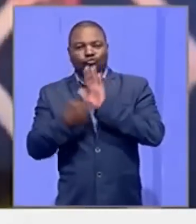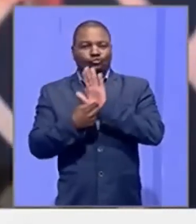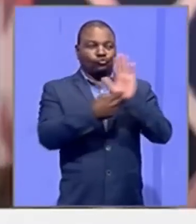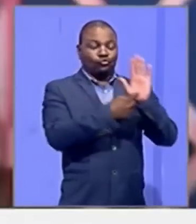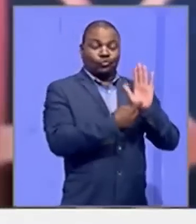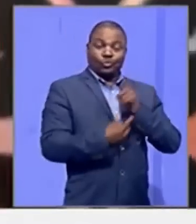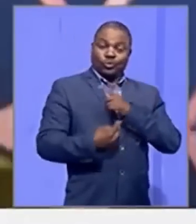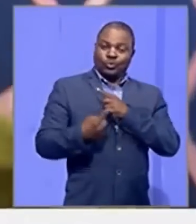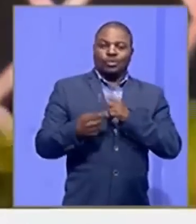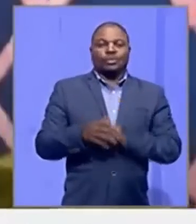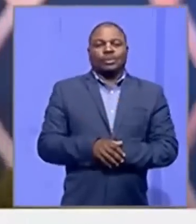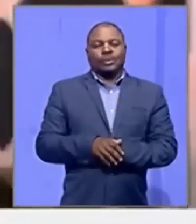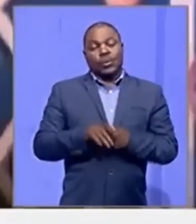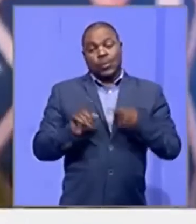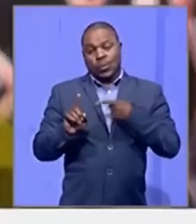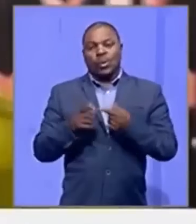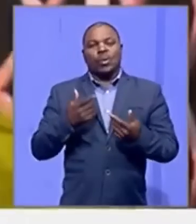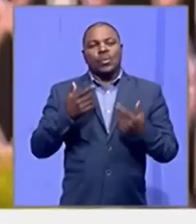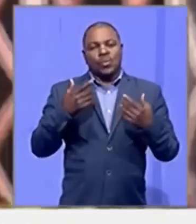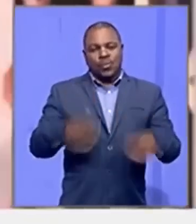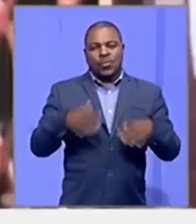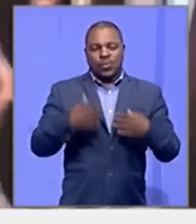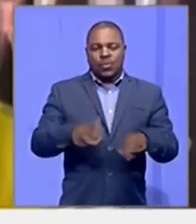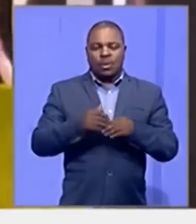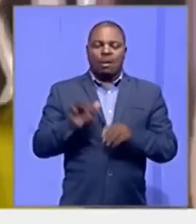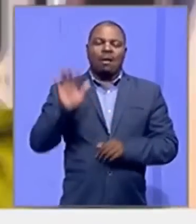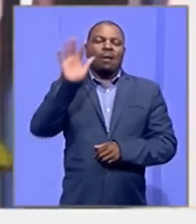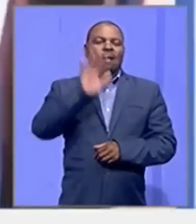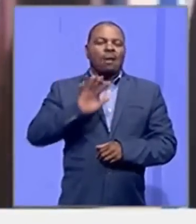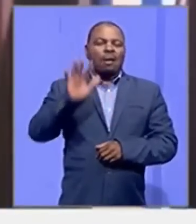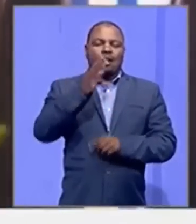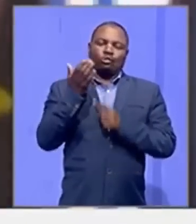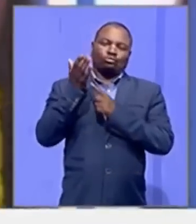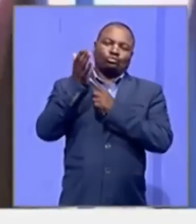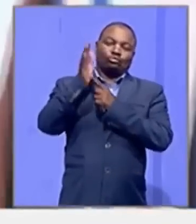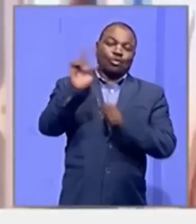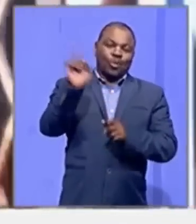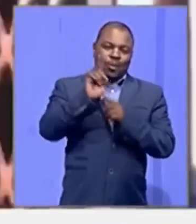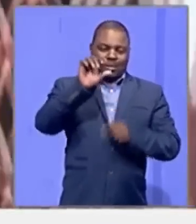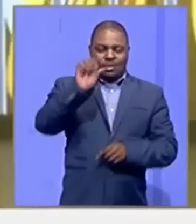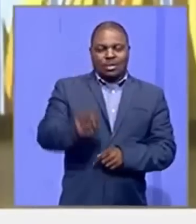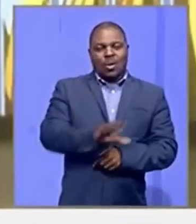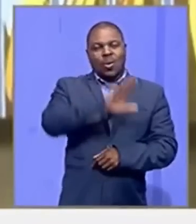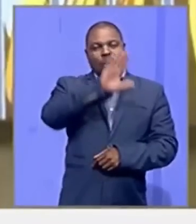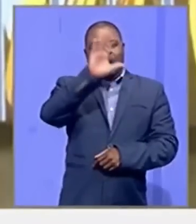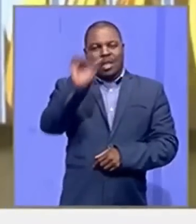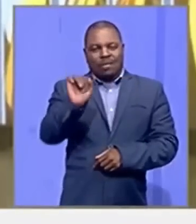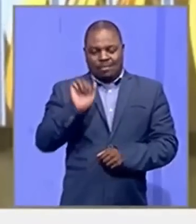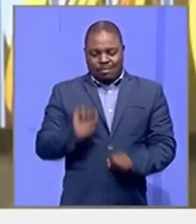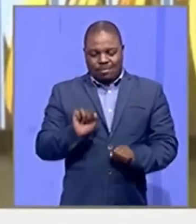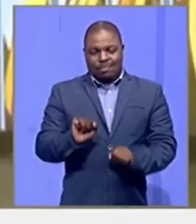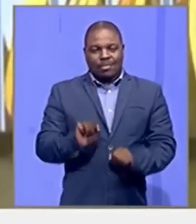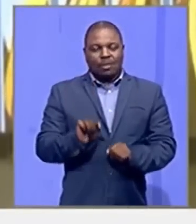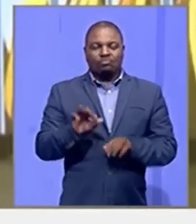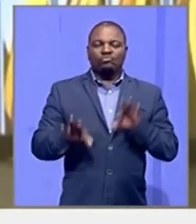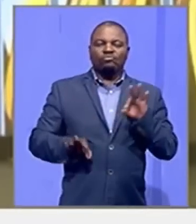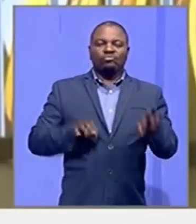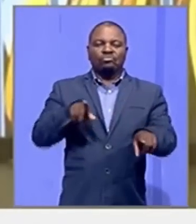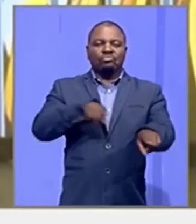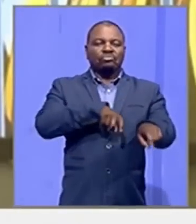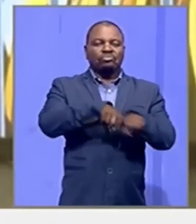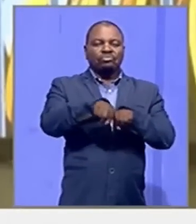bommasebotsana masebotsana wa šum e be a phepesela ka mebala ya go bonagatša bokgwa bja Afrika Borwa phadišano ya bommasebotsana ye e bego e swaretše